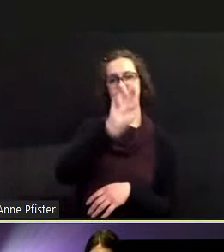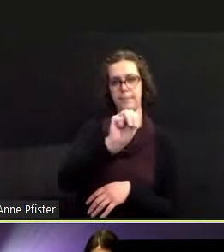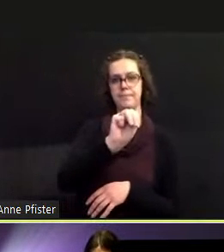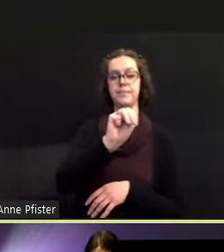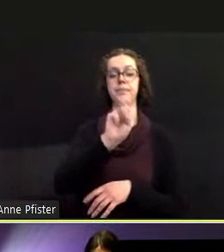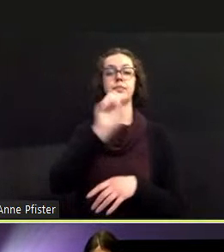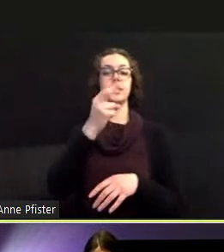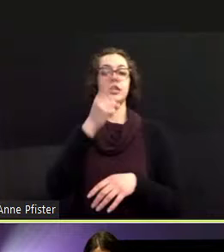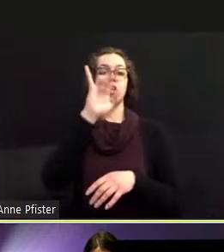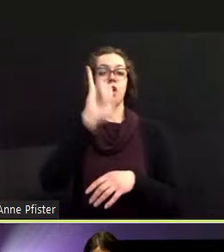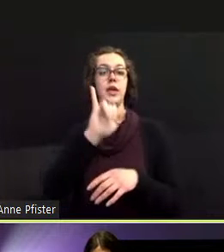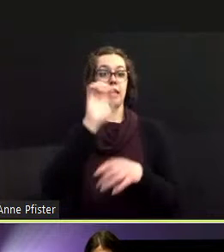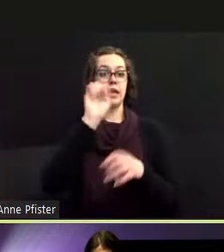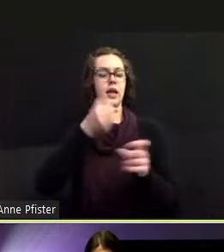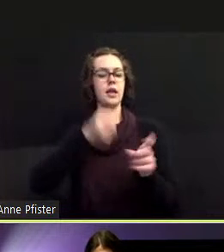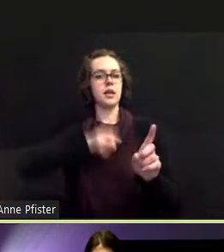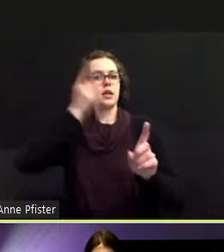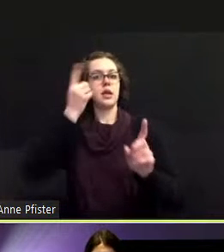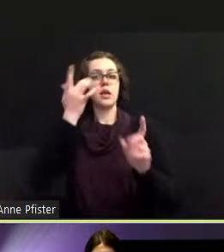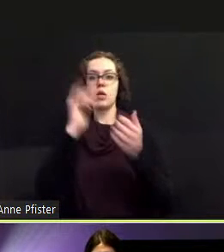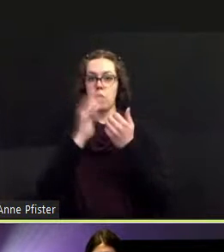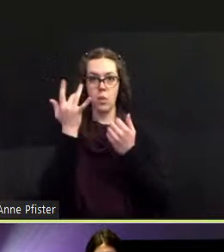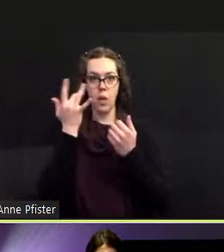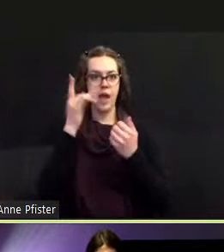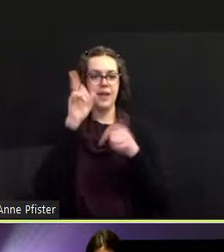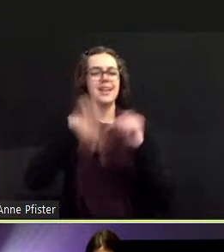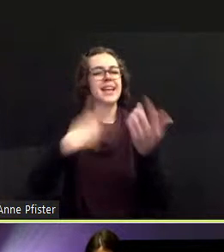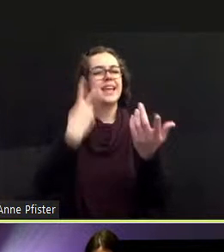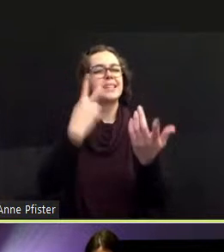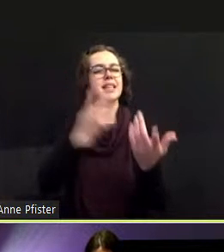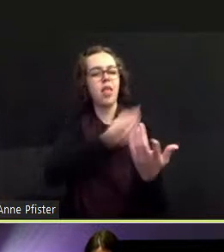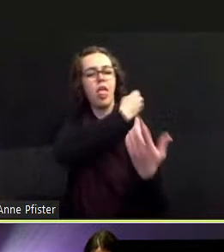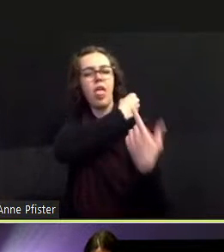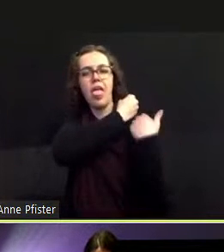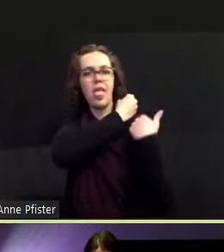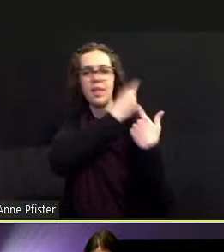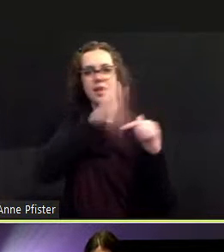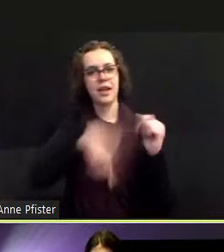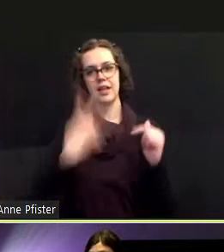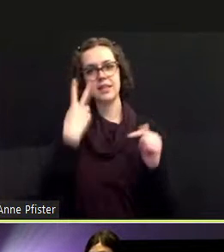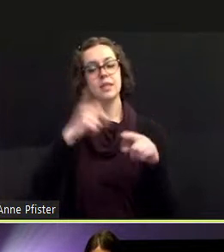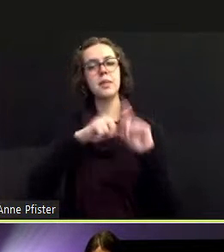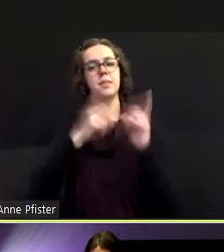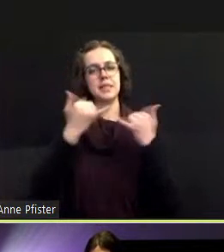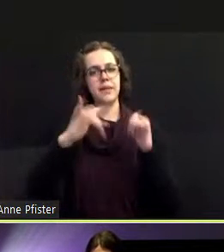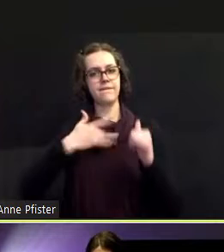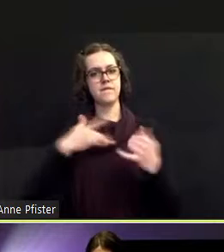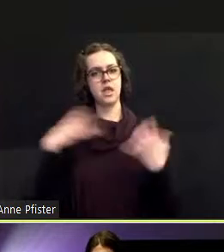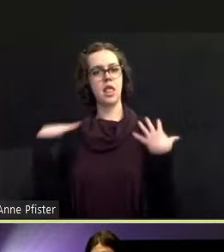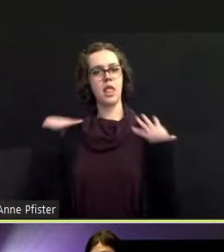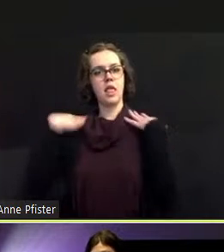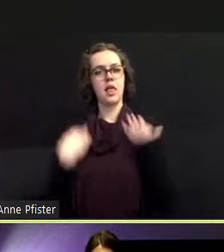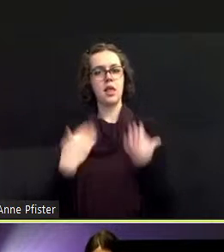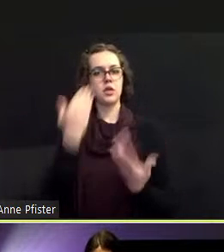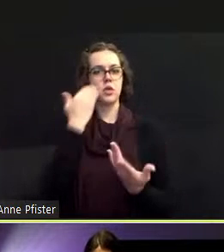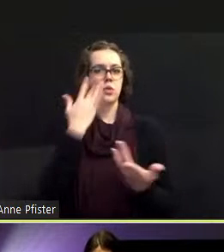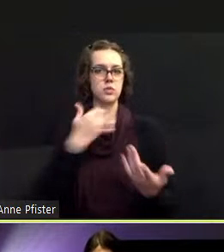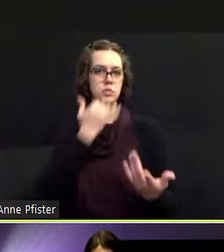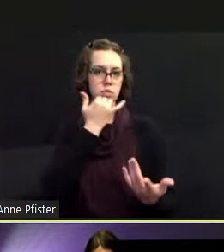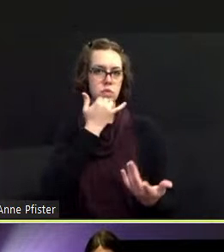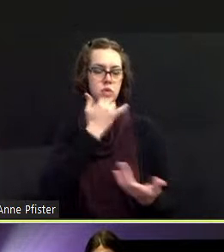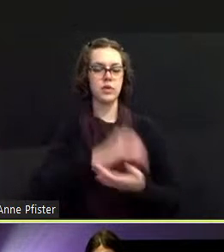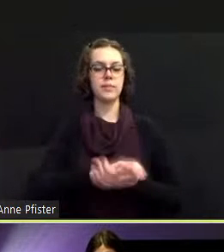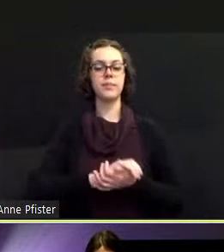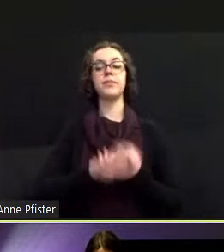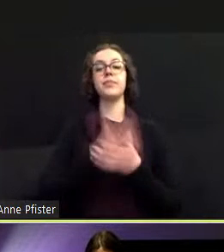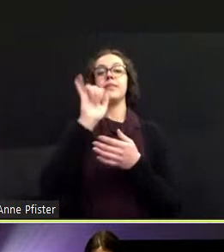sensation when Emily's face and hands aren't visually accessible as articulators. This is another instance in which Sherry stresses the sensory